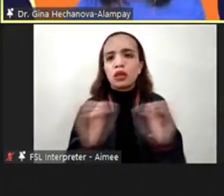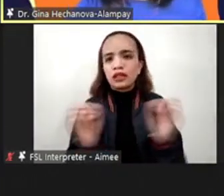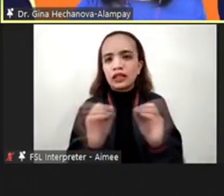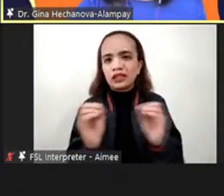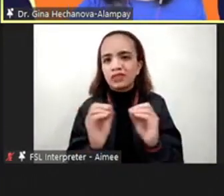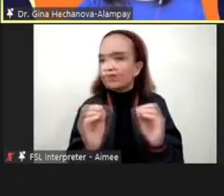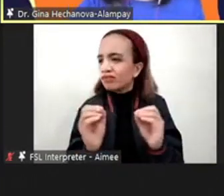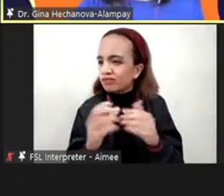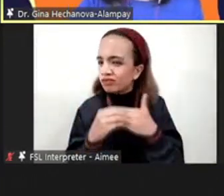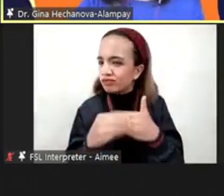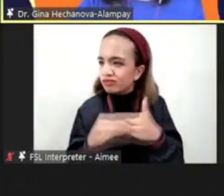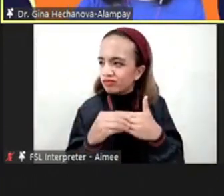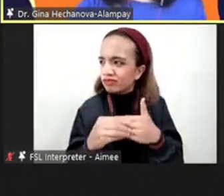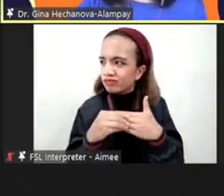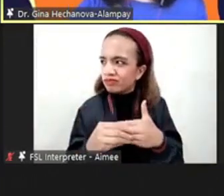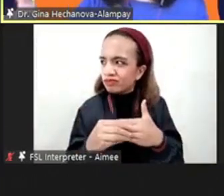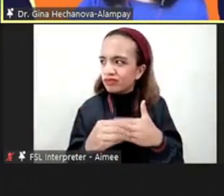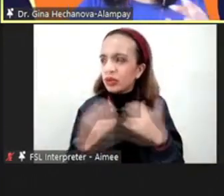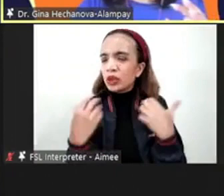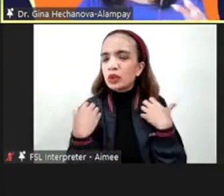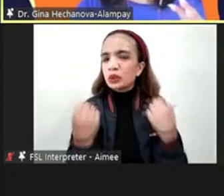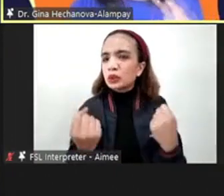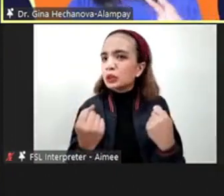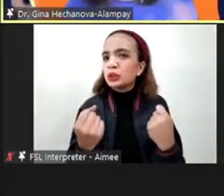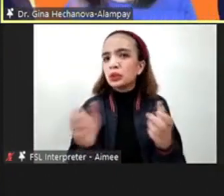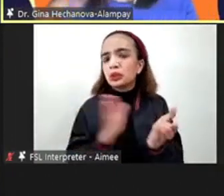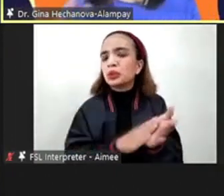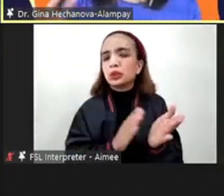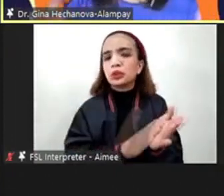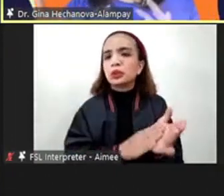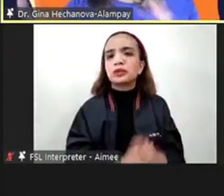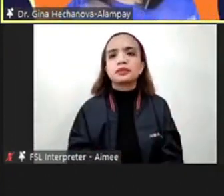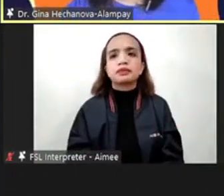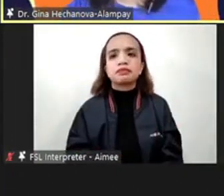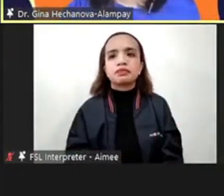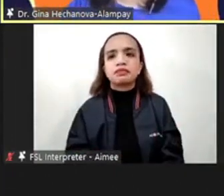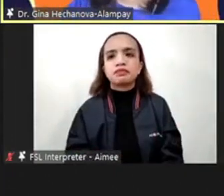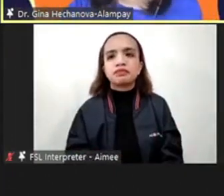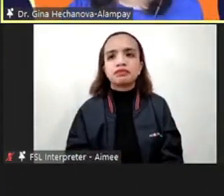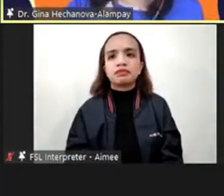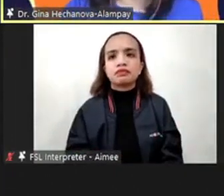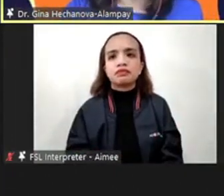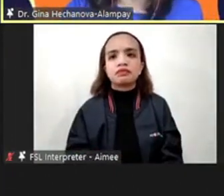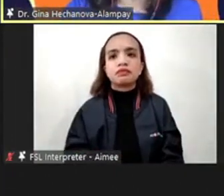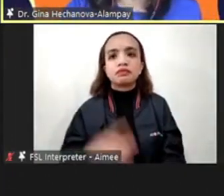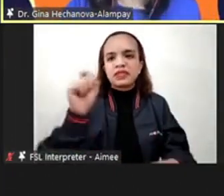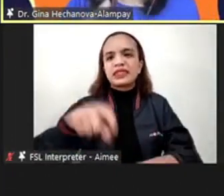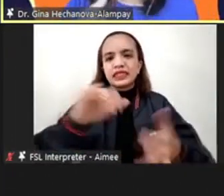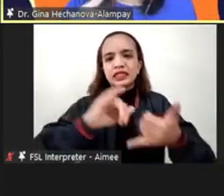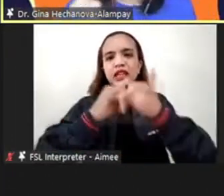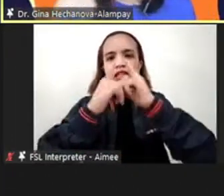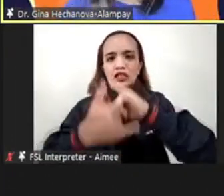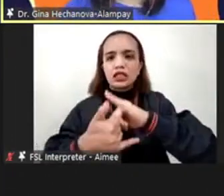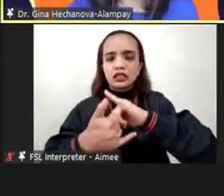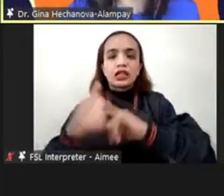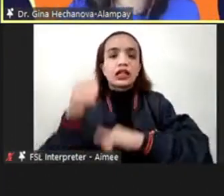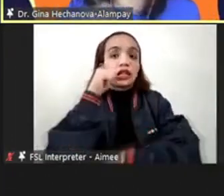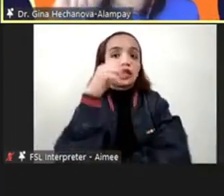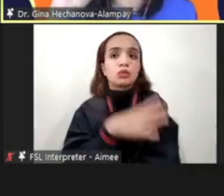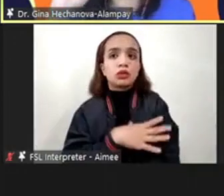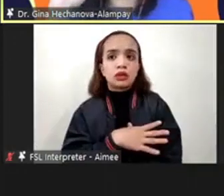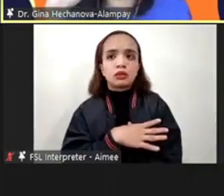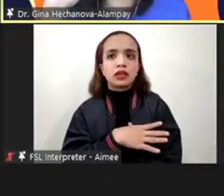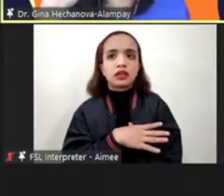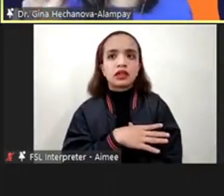in school. And so we may not know how to adjust. And women, there's also a lot